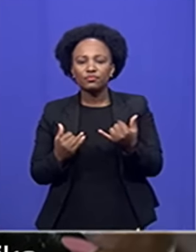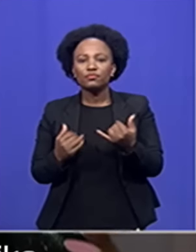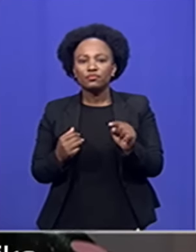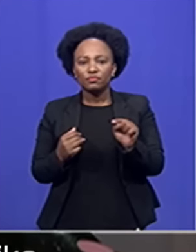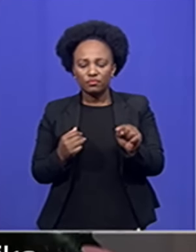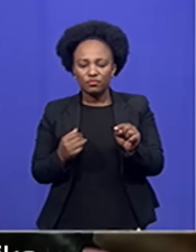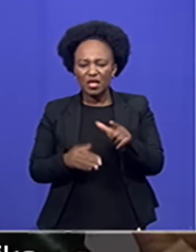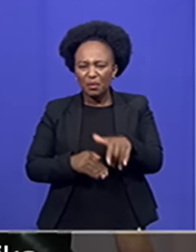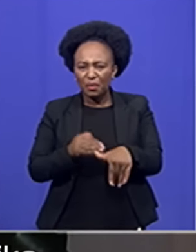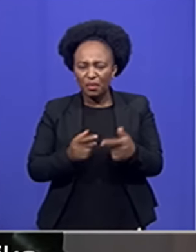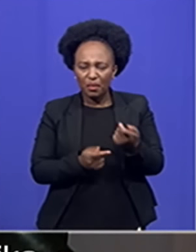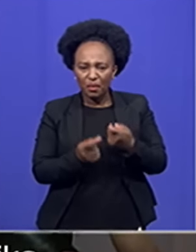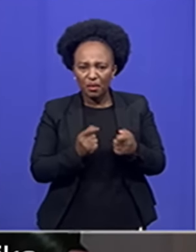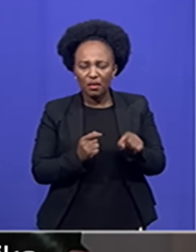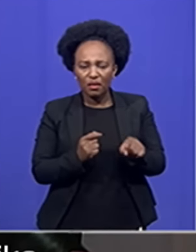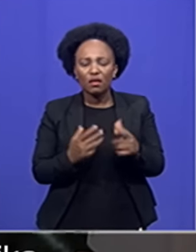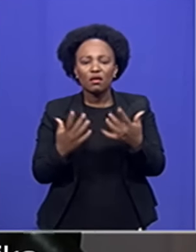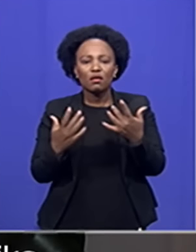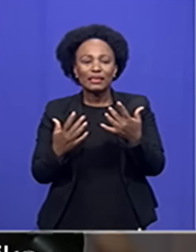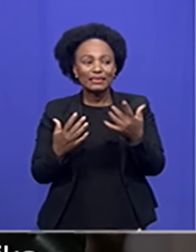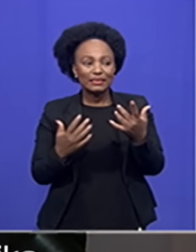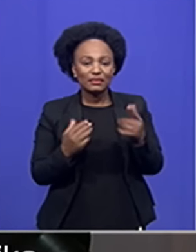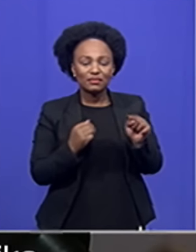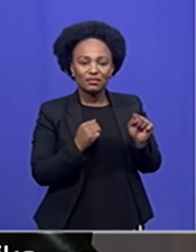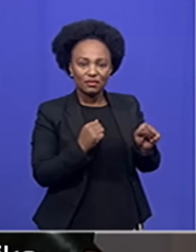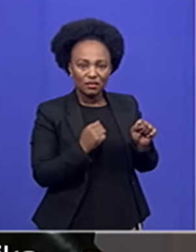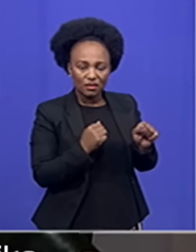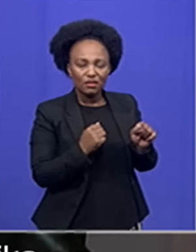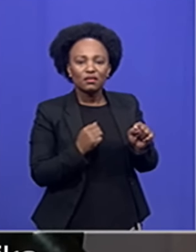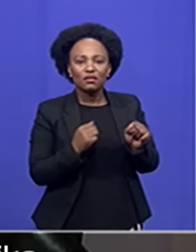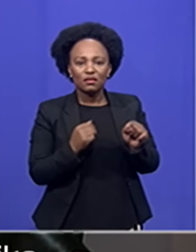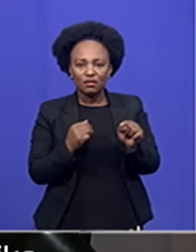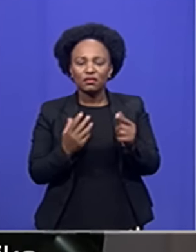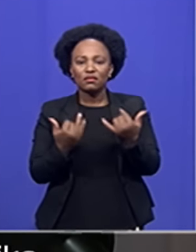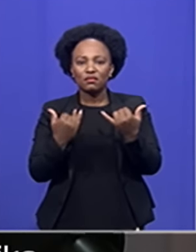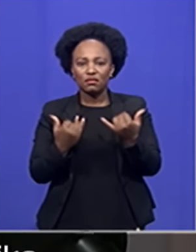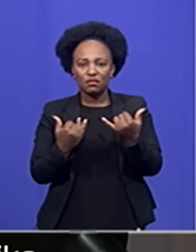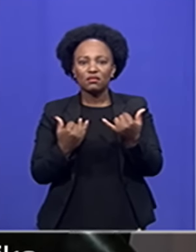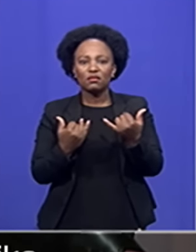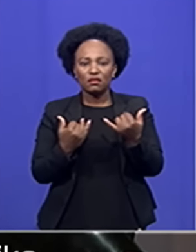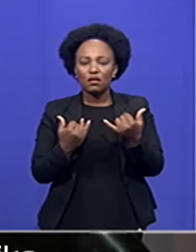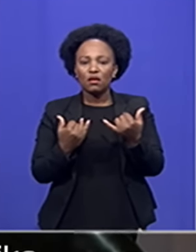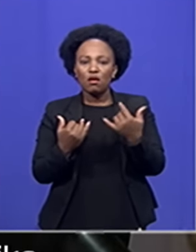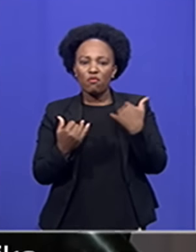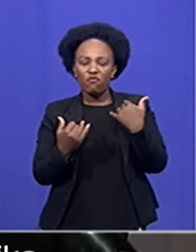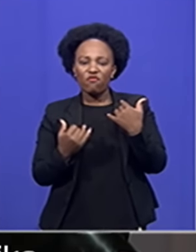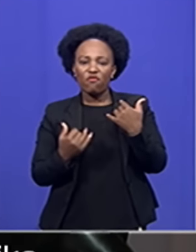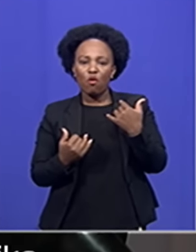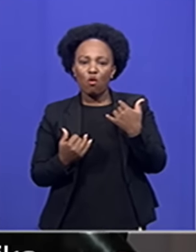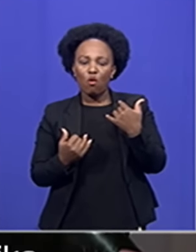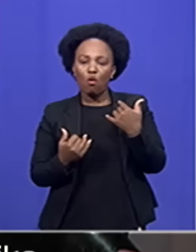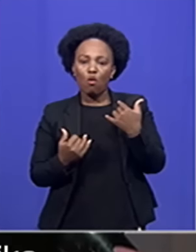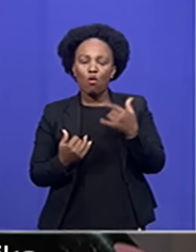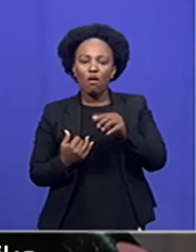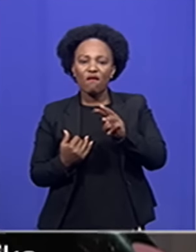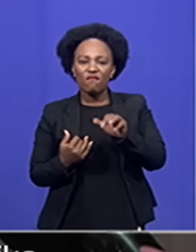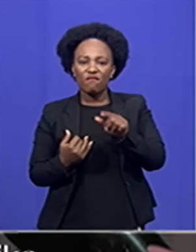go na le maqeba a lefatshe a bontshang gore go na le meepo e ne le teng mo e ne le motlase ga Witwatersrand e